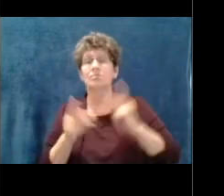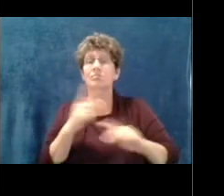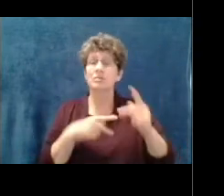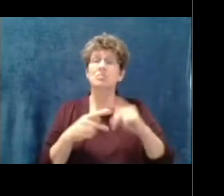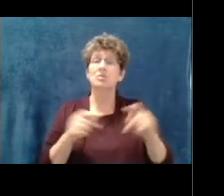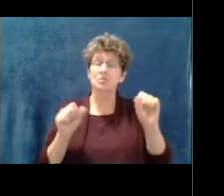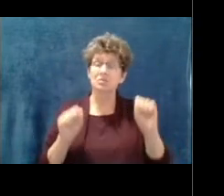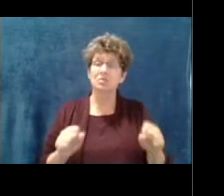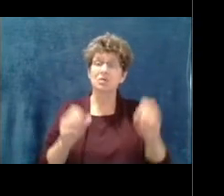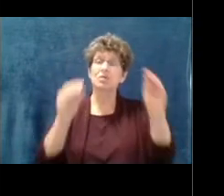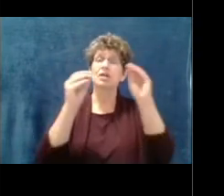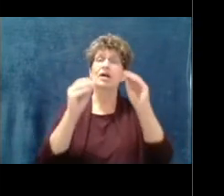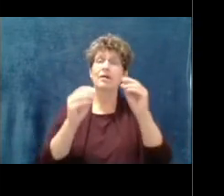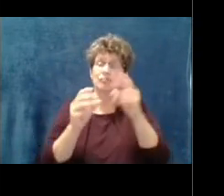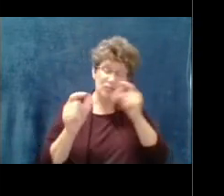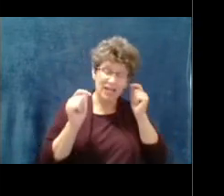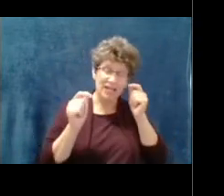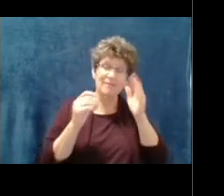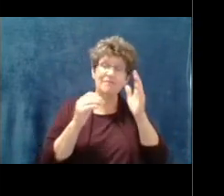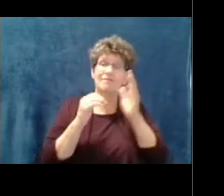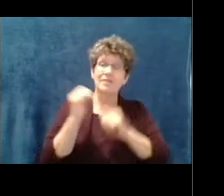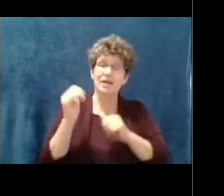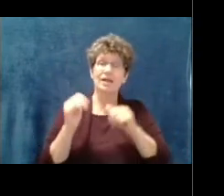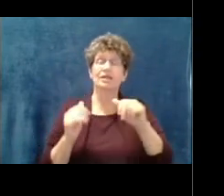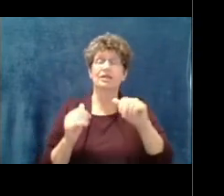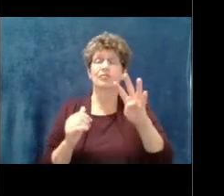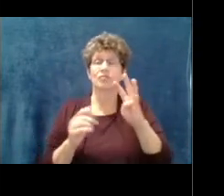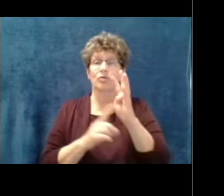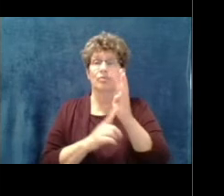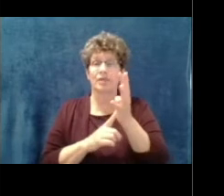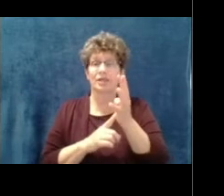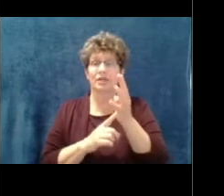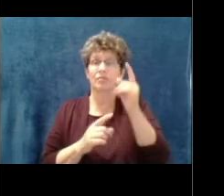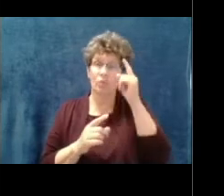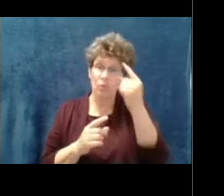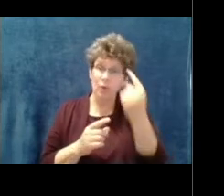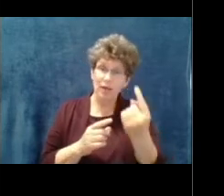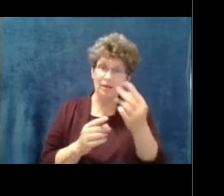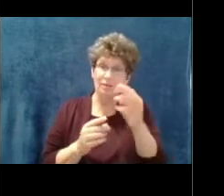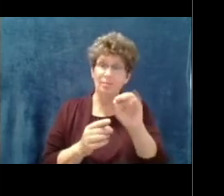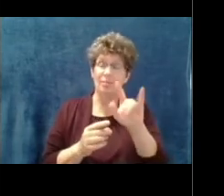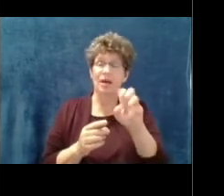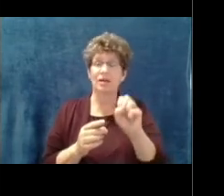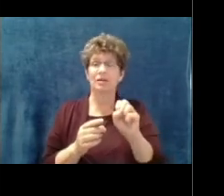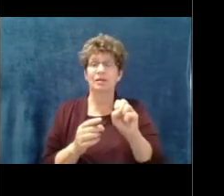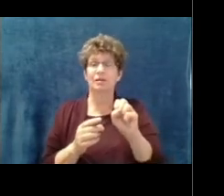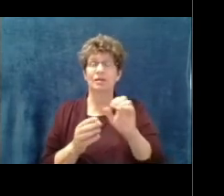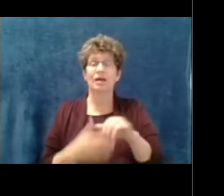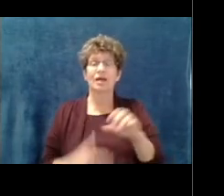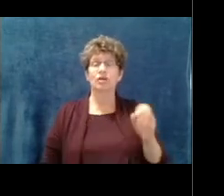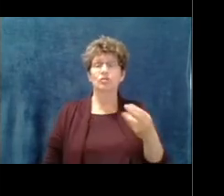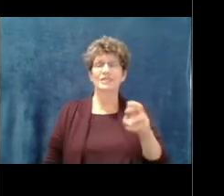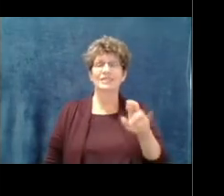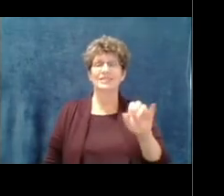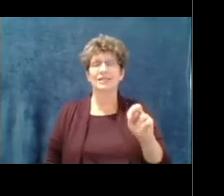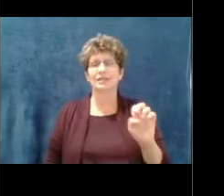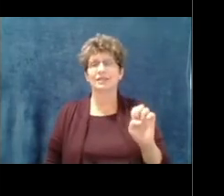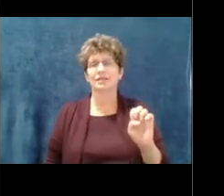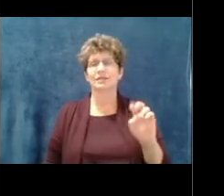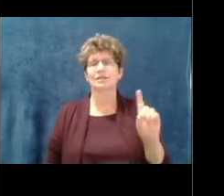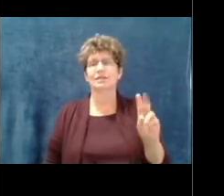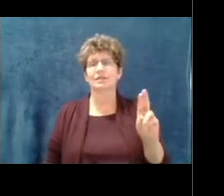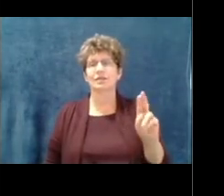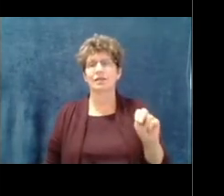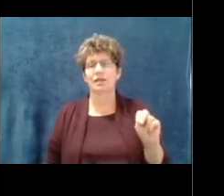prominent cognitive behavioral therapist, and she uses it to demonstrate again how powerful our thoughts and attitudes can be with regard to our